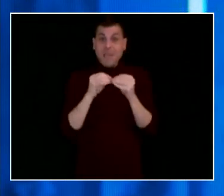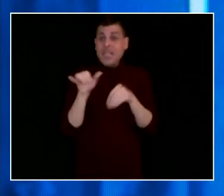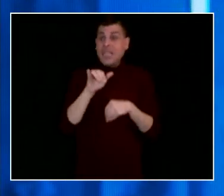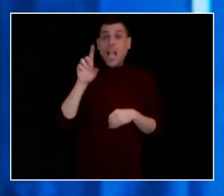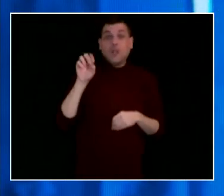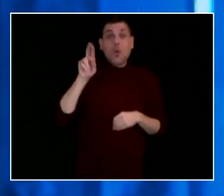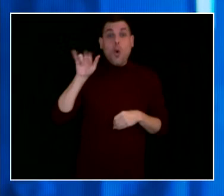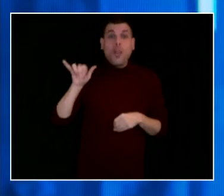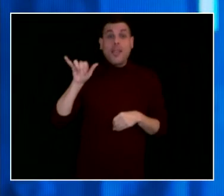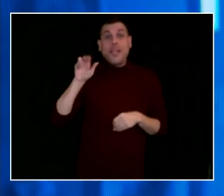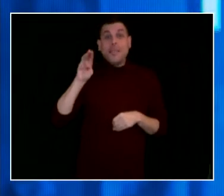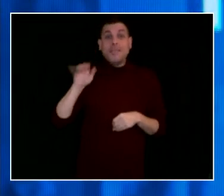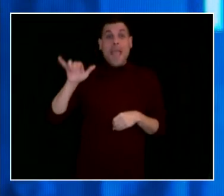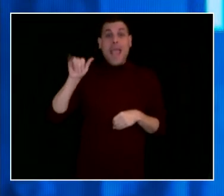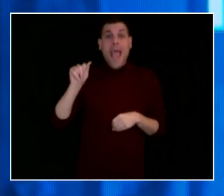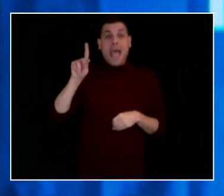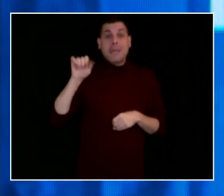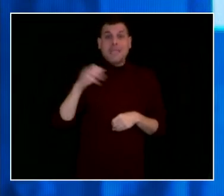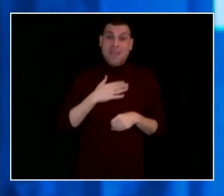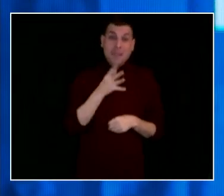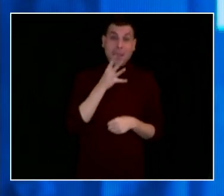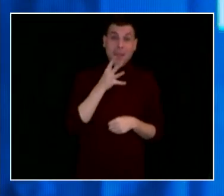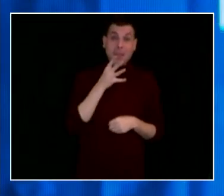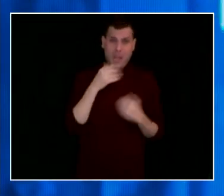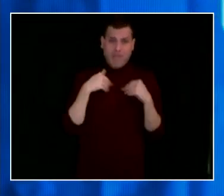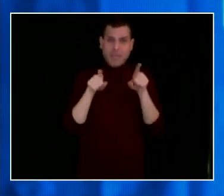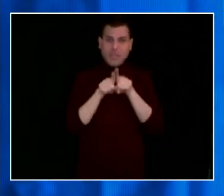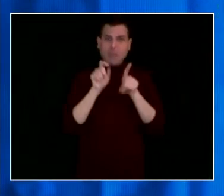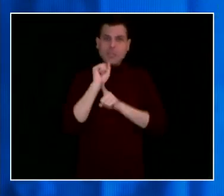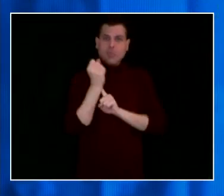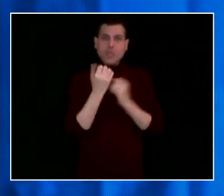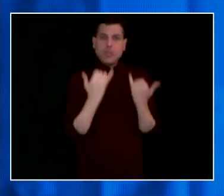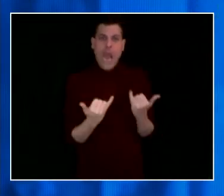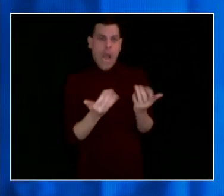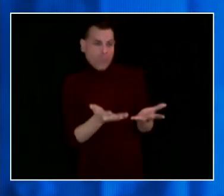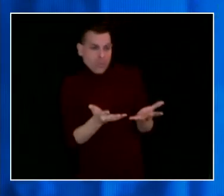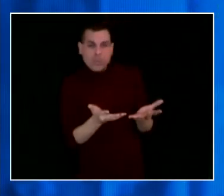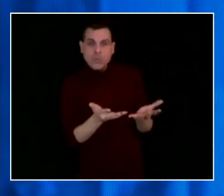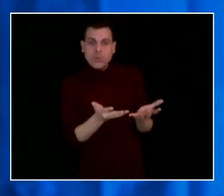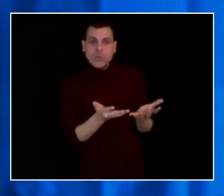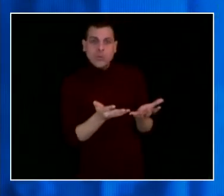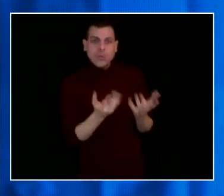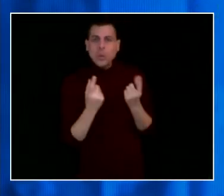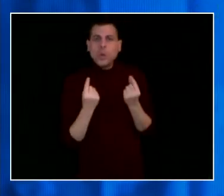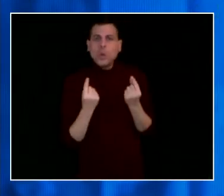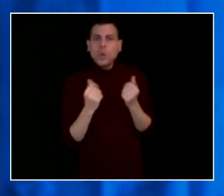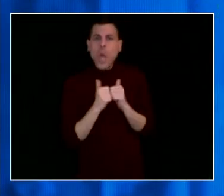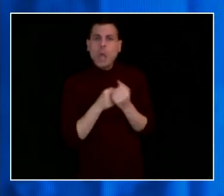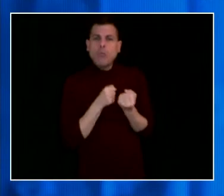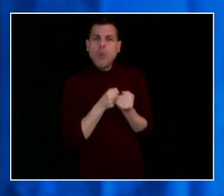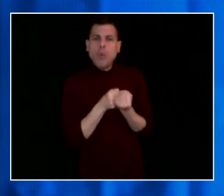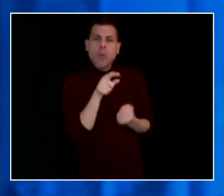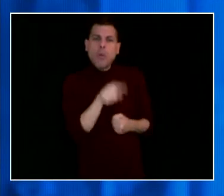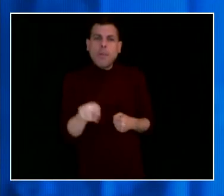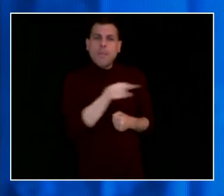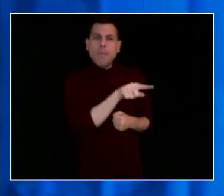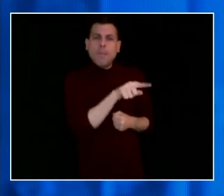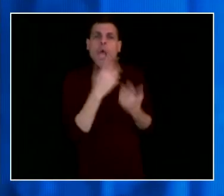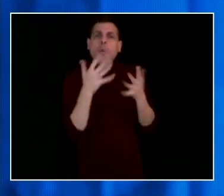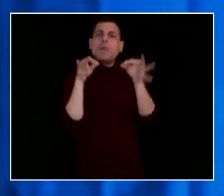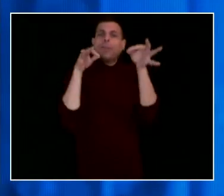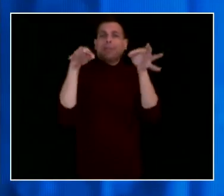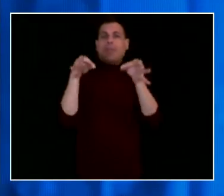did. So today, I want to talk about how we can make New York City the best place to raise a